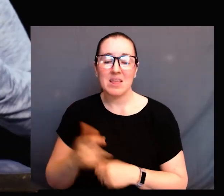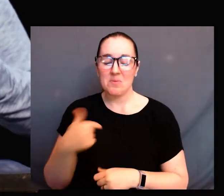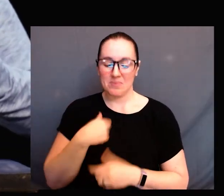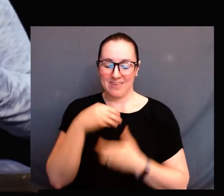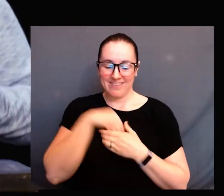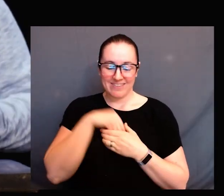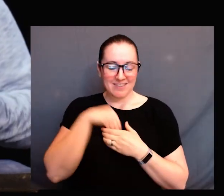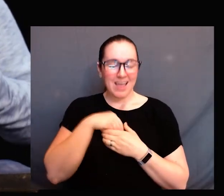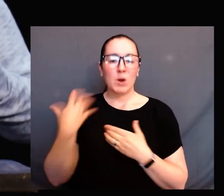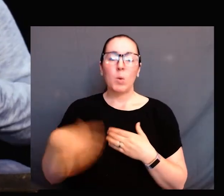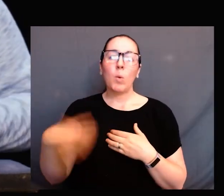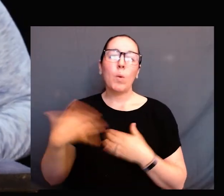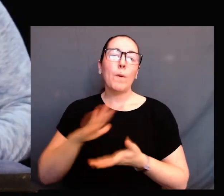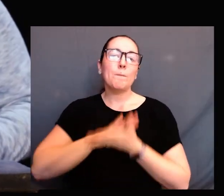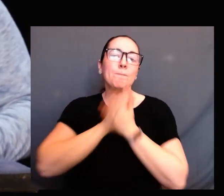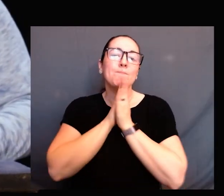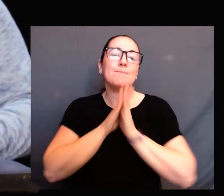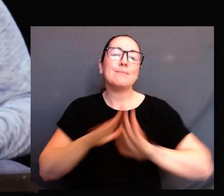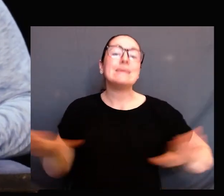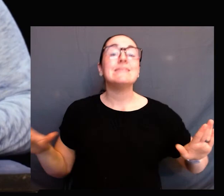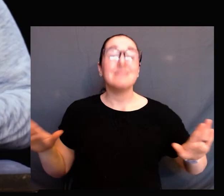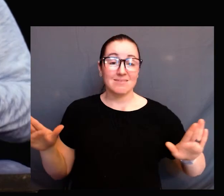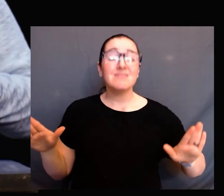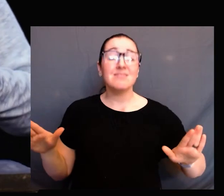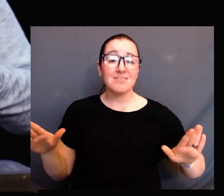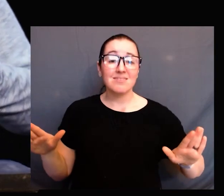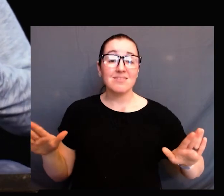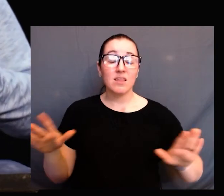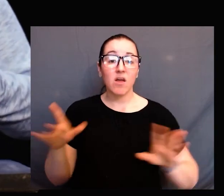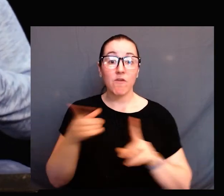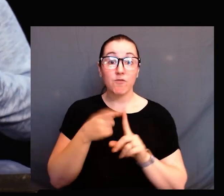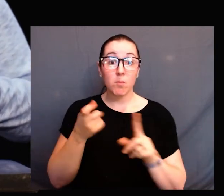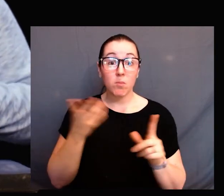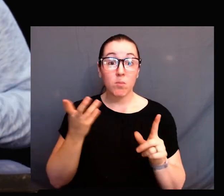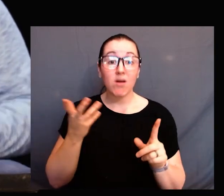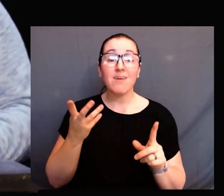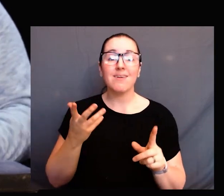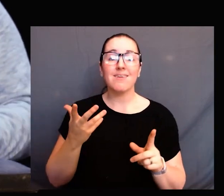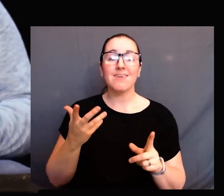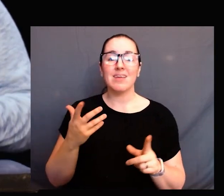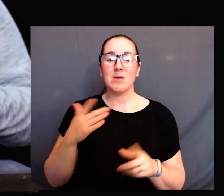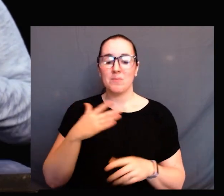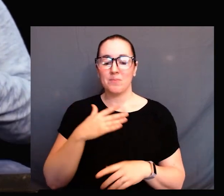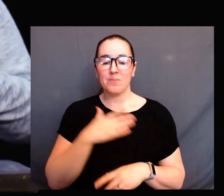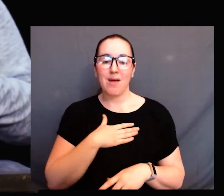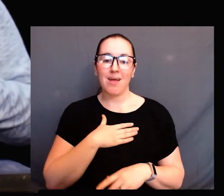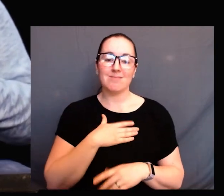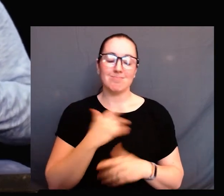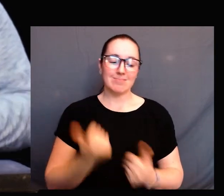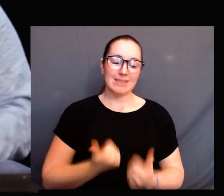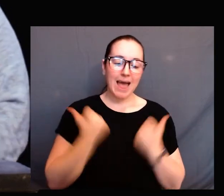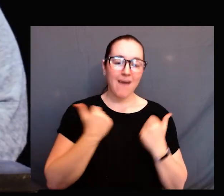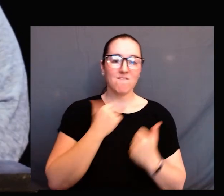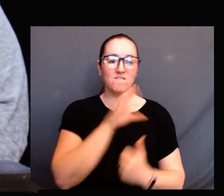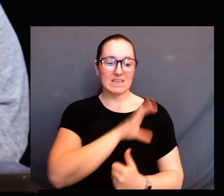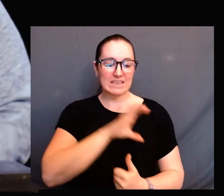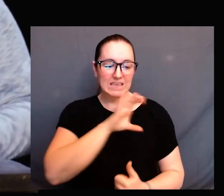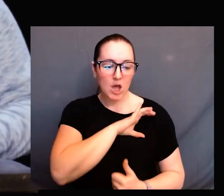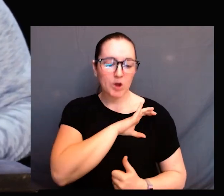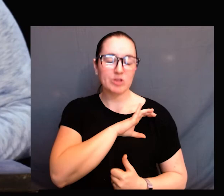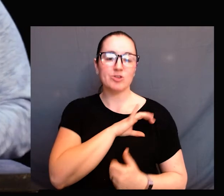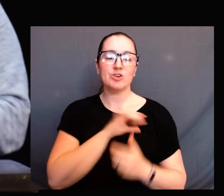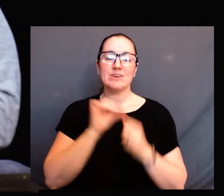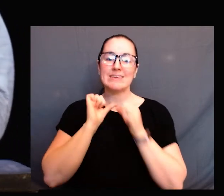inner sense of peace that comes from having an inner life and an inner character